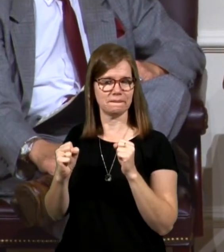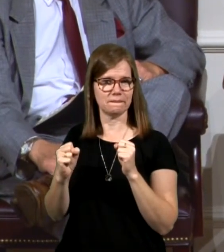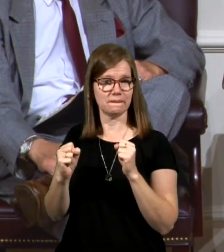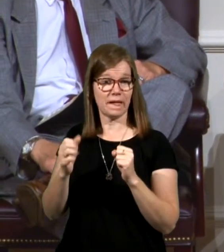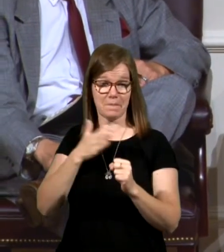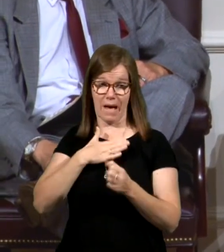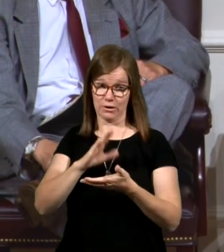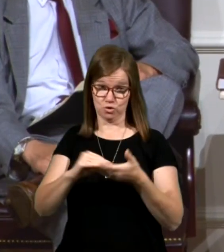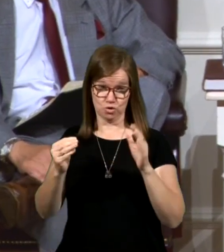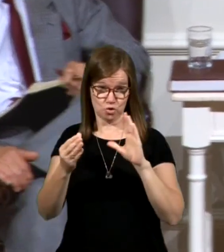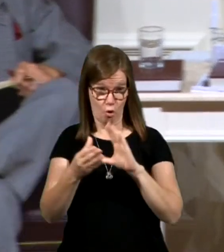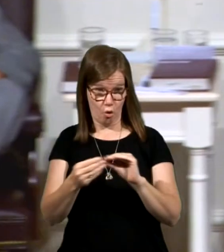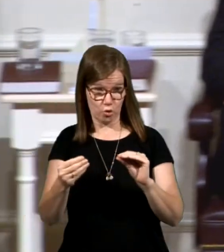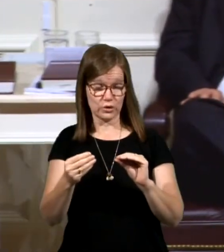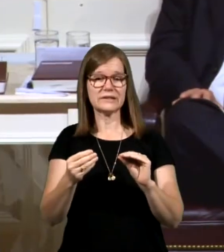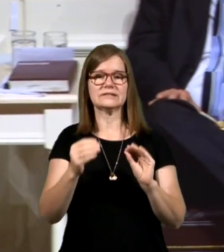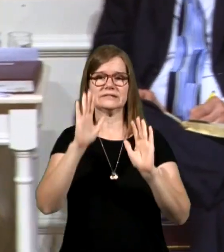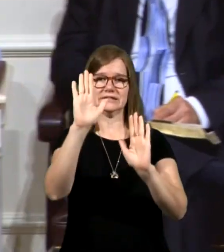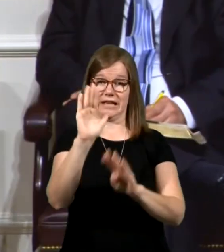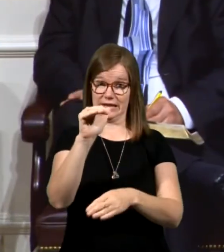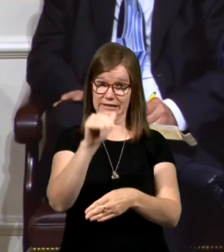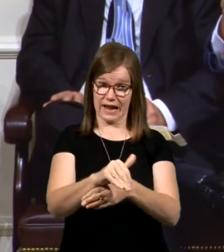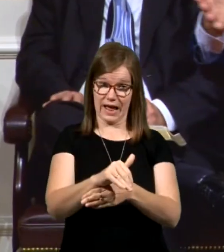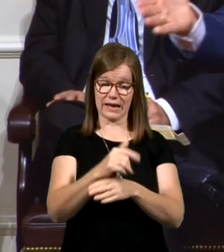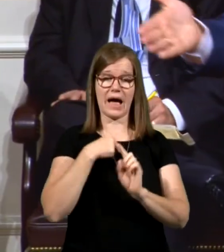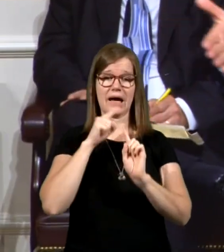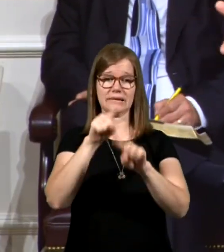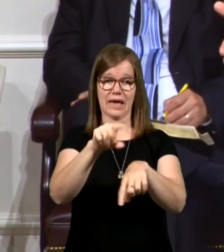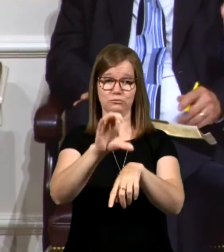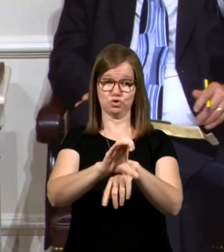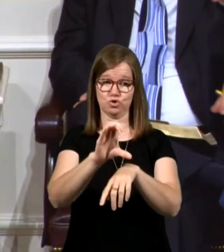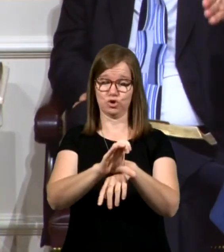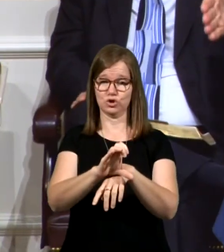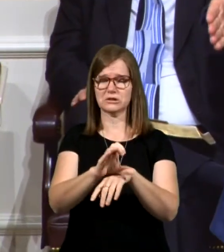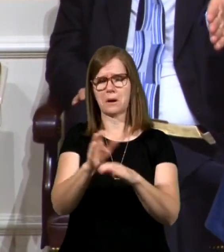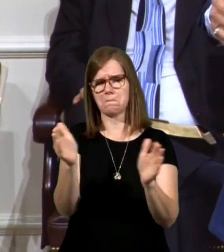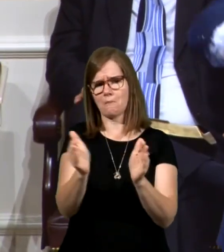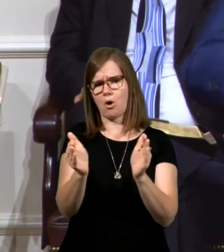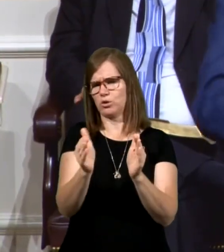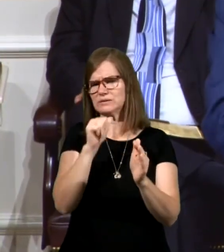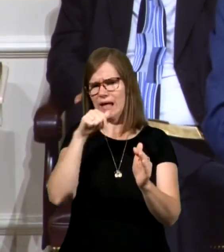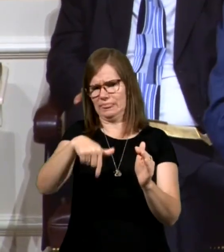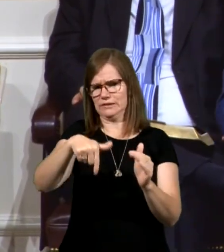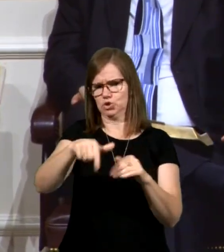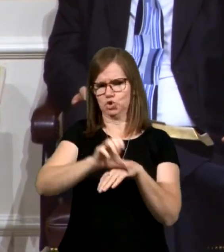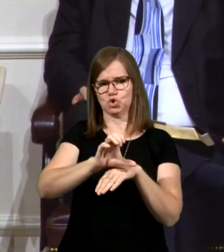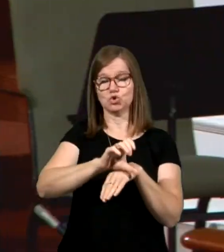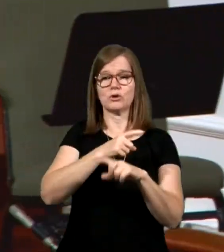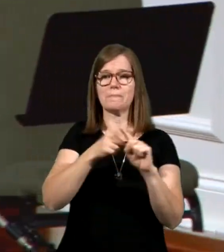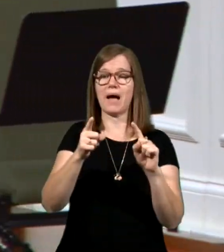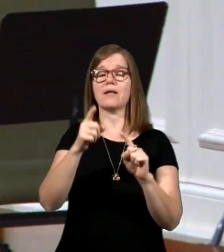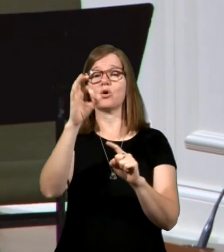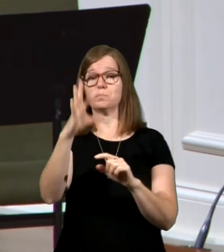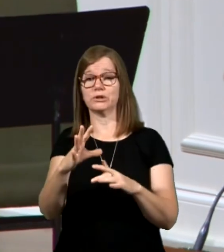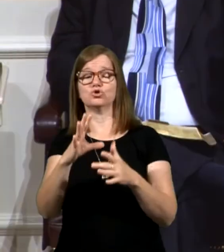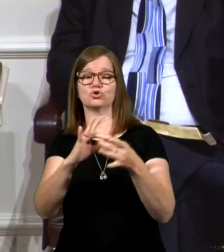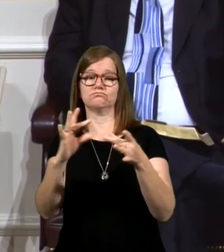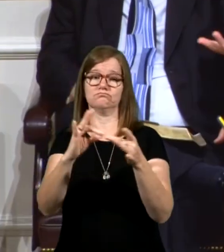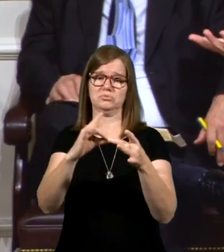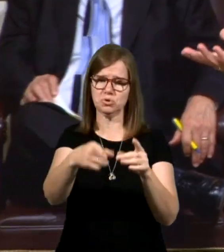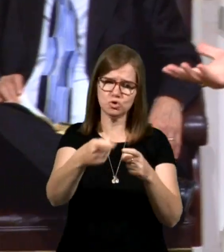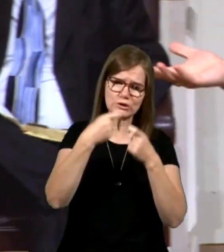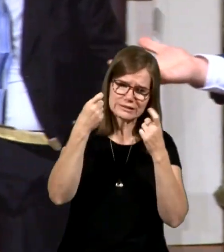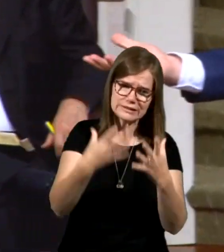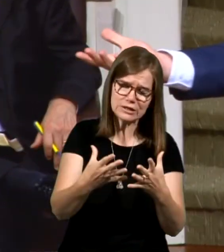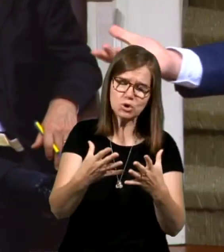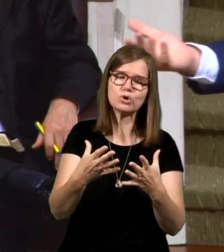My story would be someone on a Sunday night, I came to a church like this, much smaller, but I said in this section, the preacher began to tell me I was a sinner. Well,